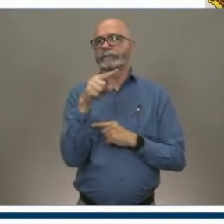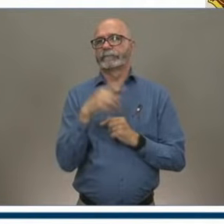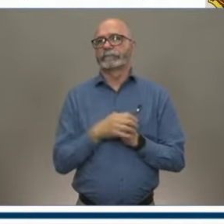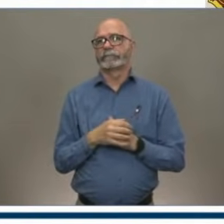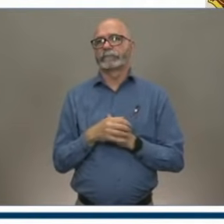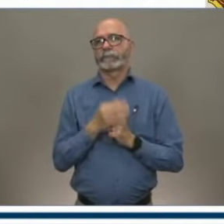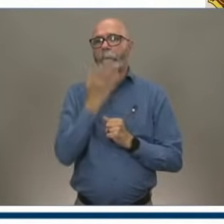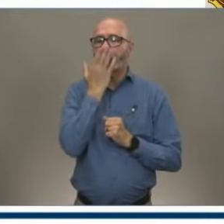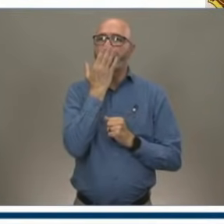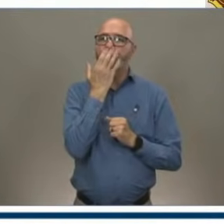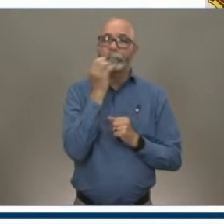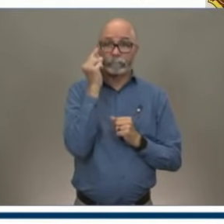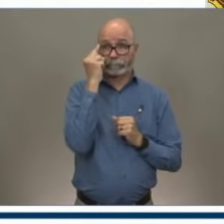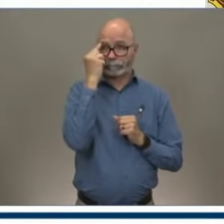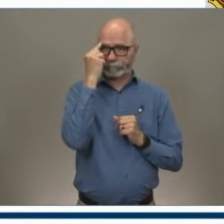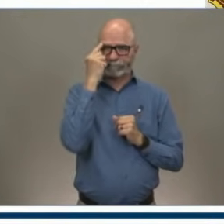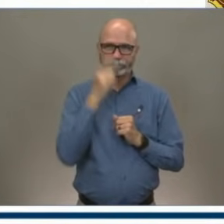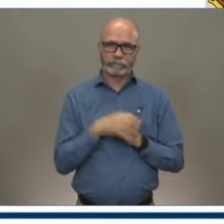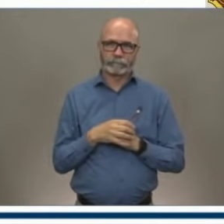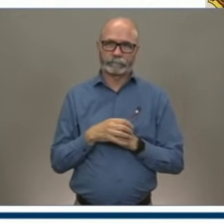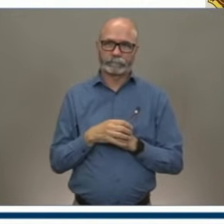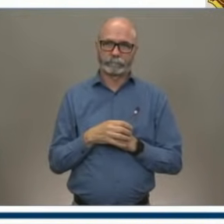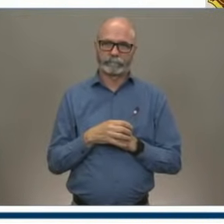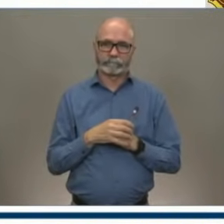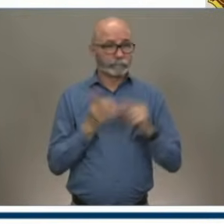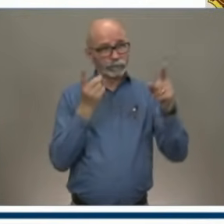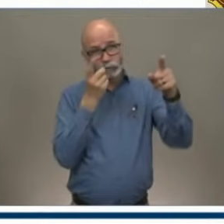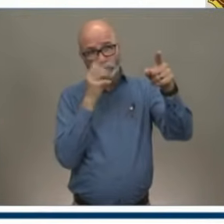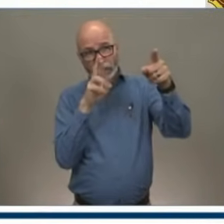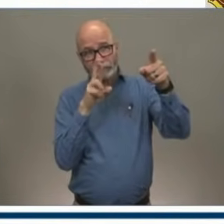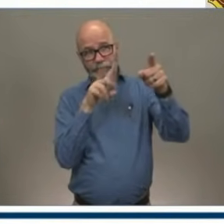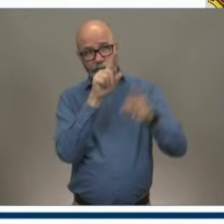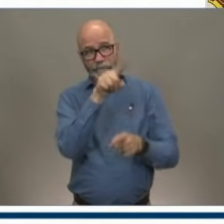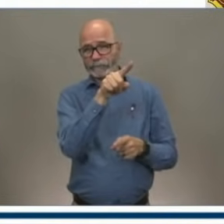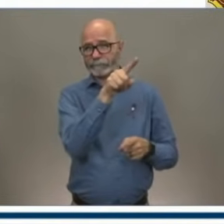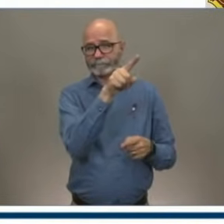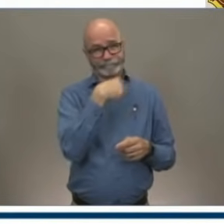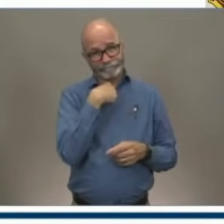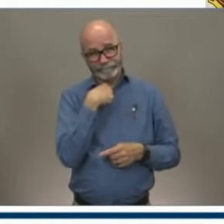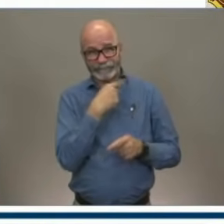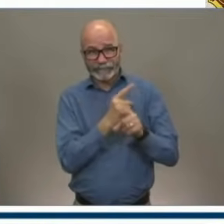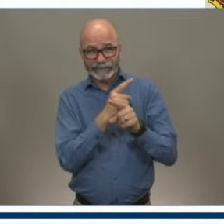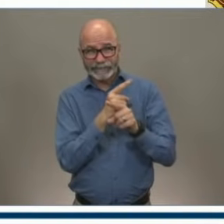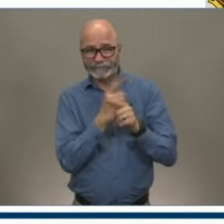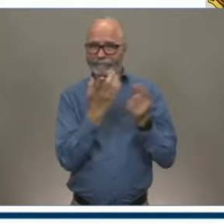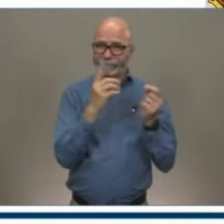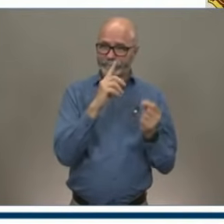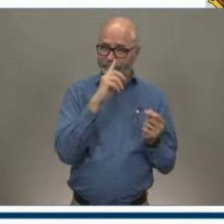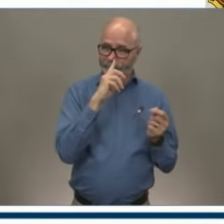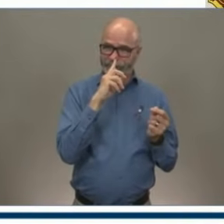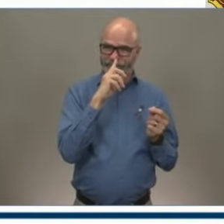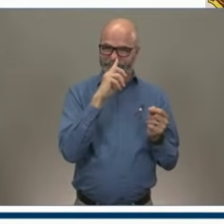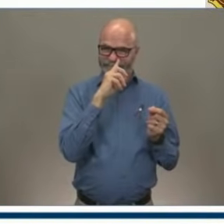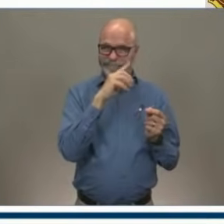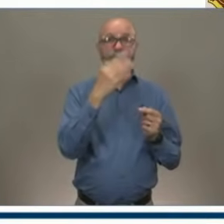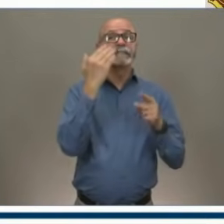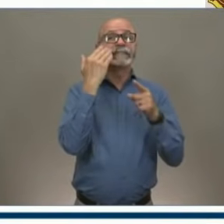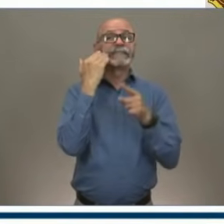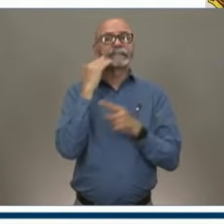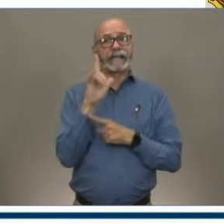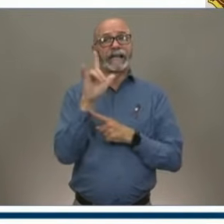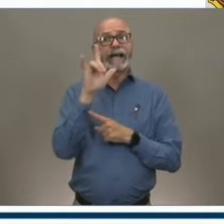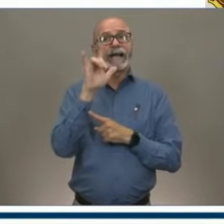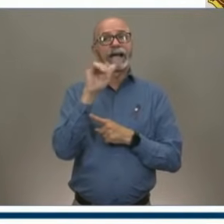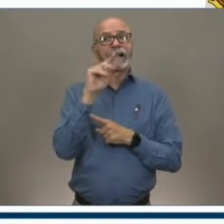Dr. Strang. If I understood you correctly in your response to Lindsay's questions, you would expect that those at the front